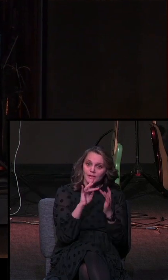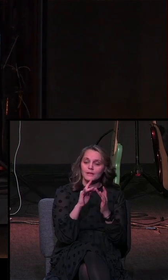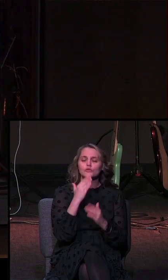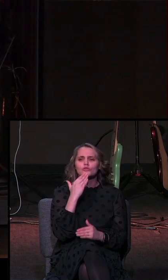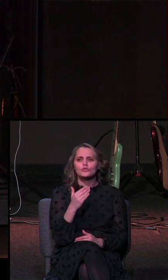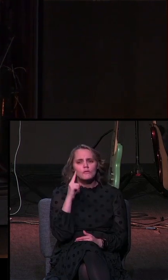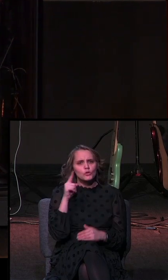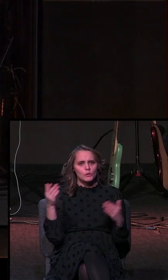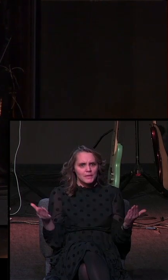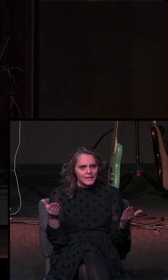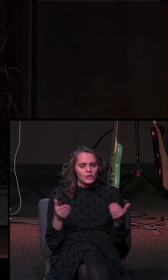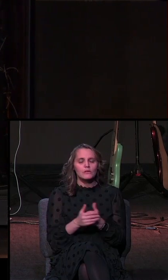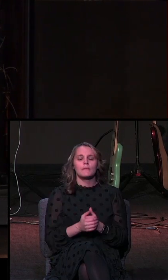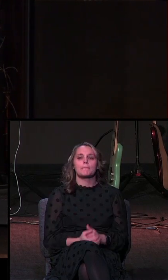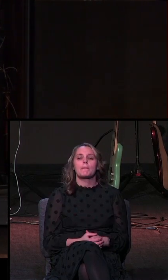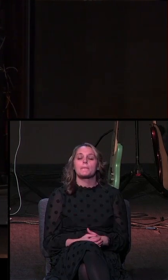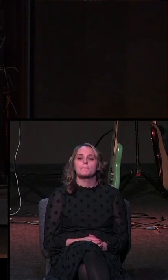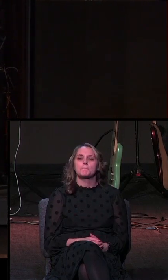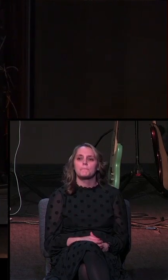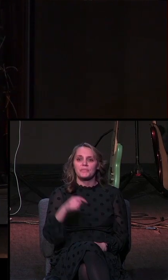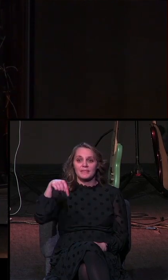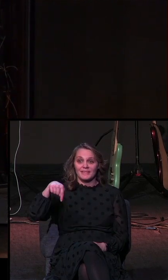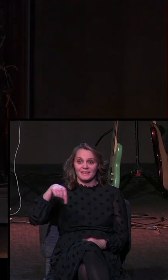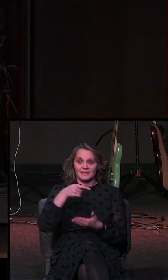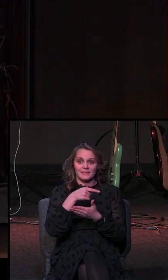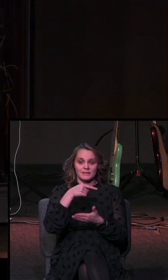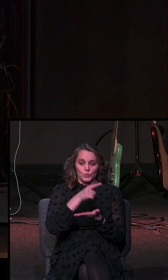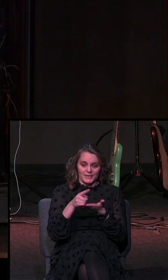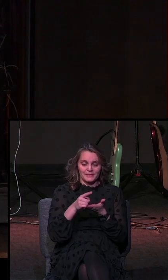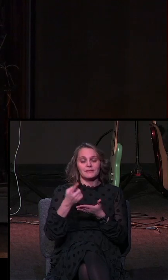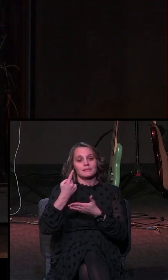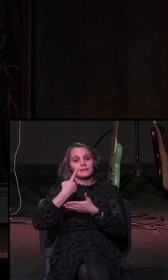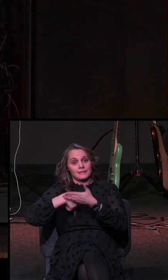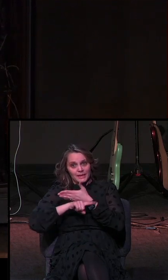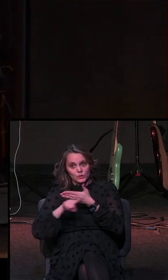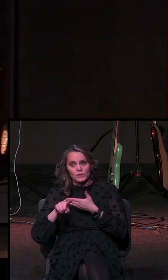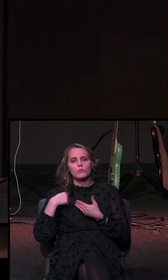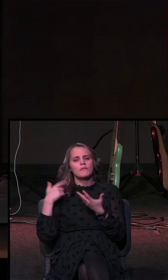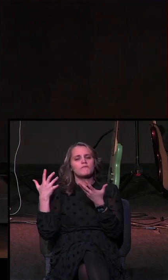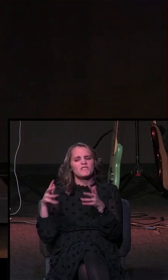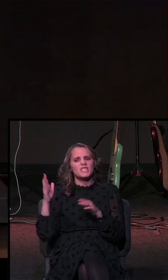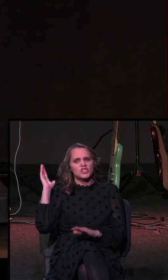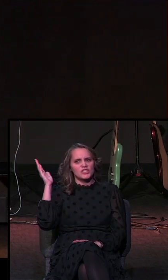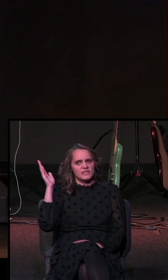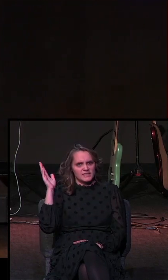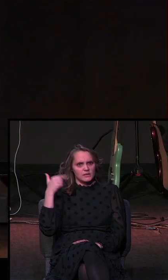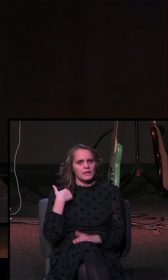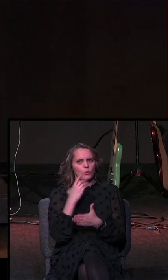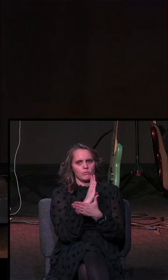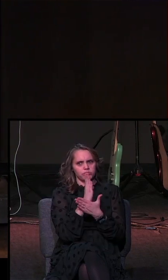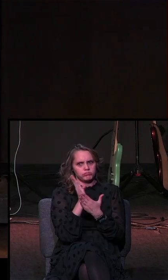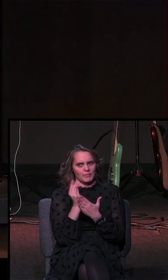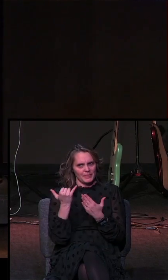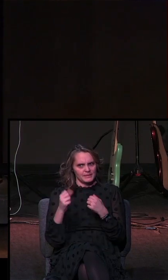room with us as well. And this week and next week, we are wrapping up this series we've been working our way through in the new year